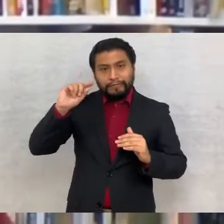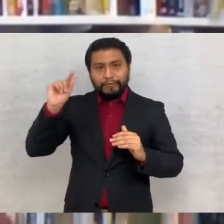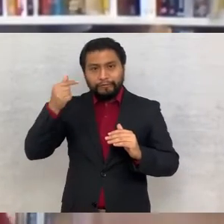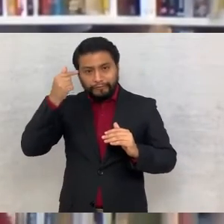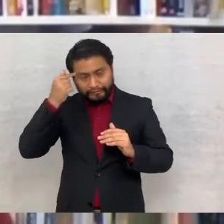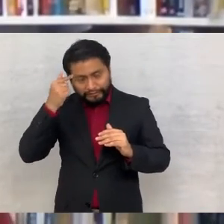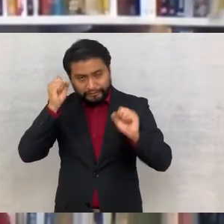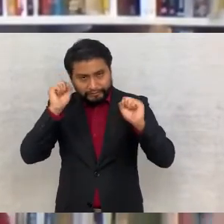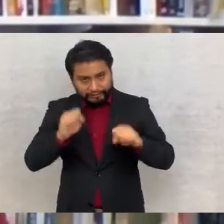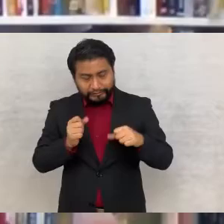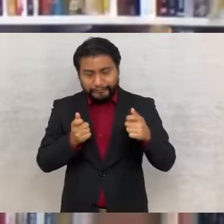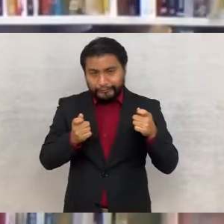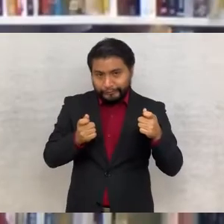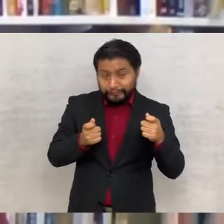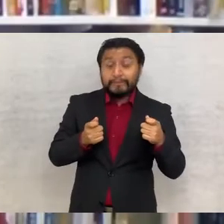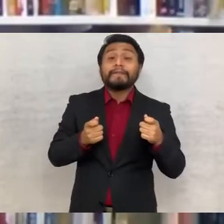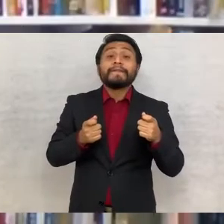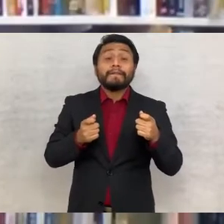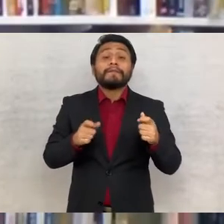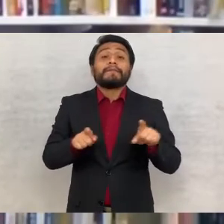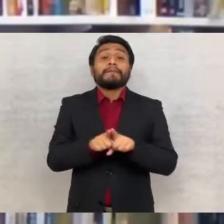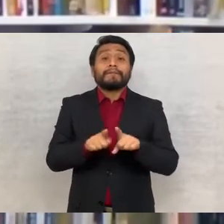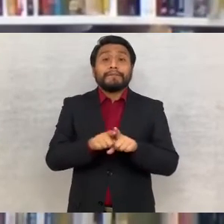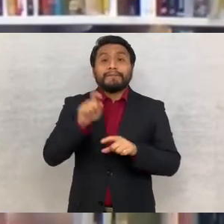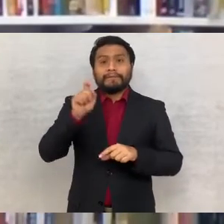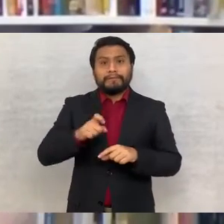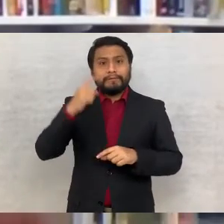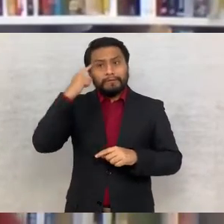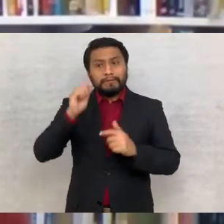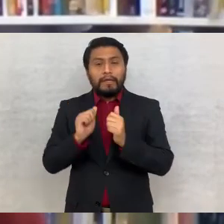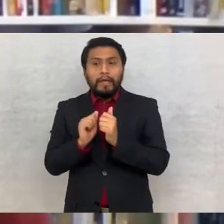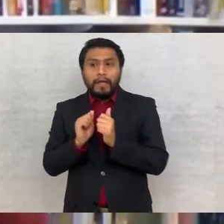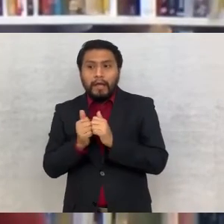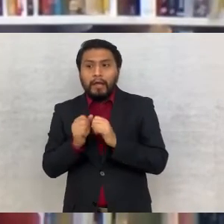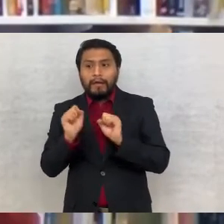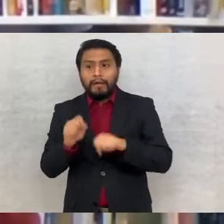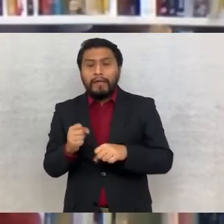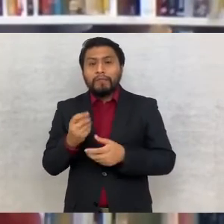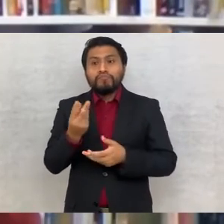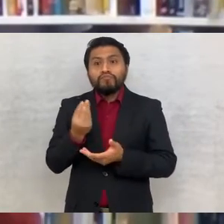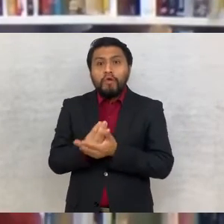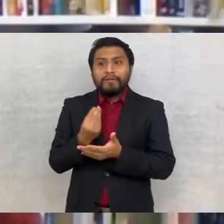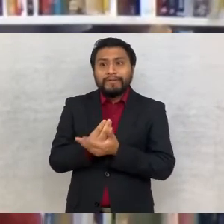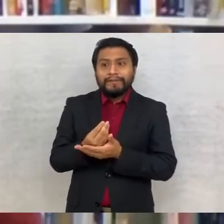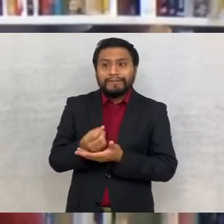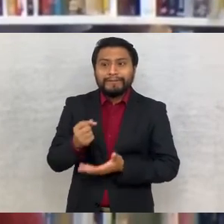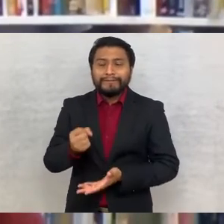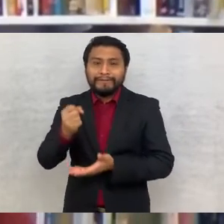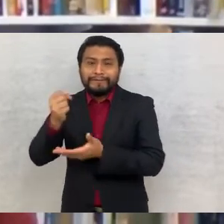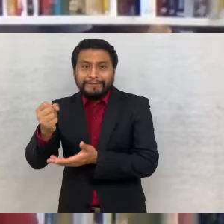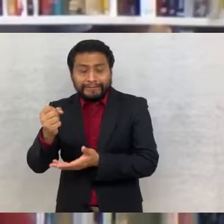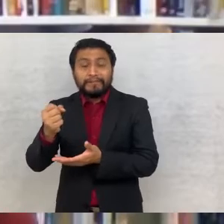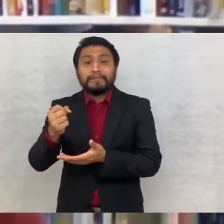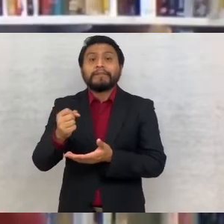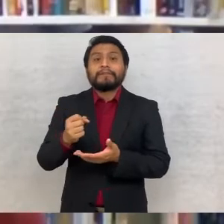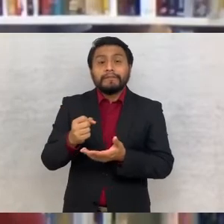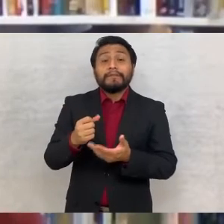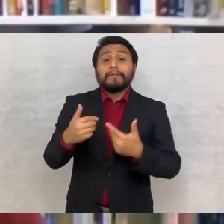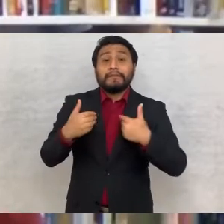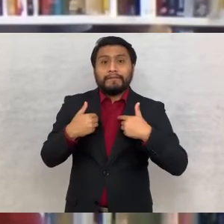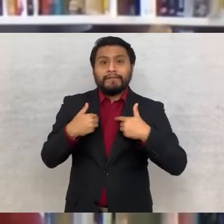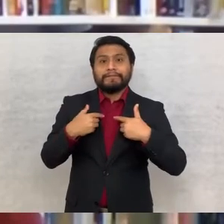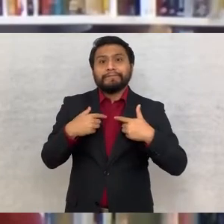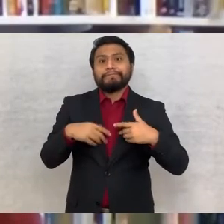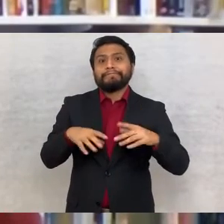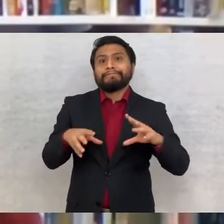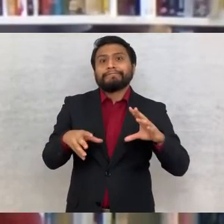unjustified expense for the state, and who, on the other hand, would be in a position to return the initial investment made by them. With this,